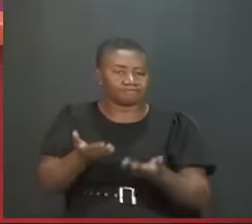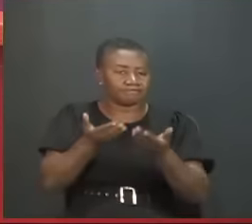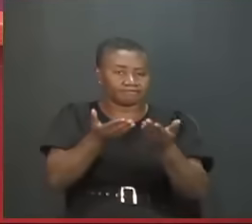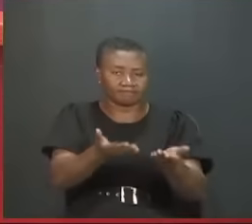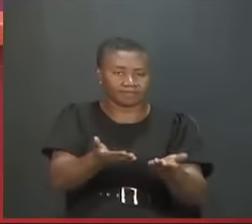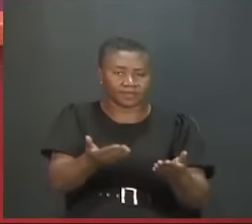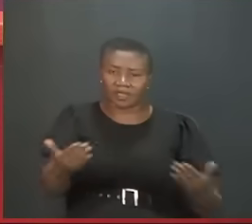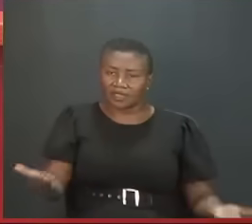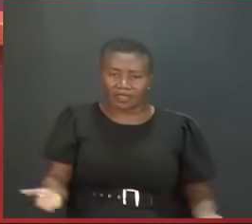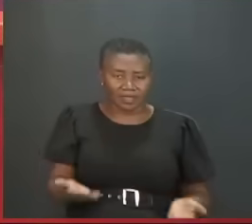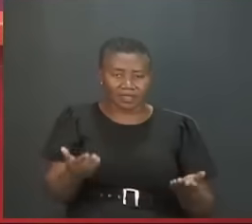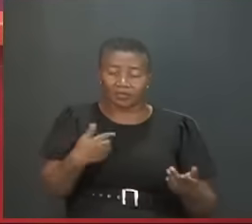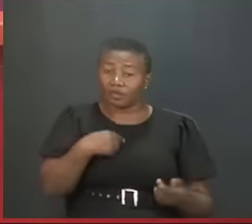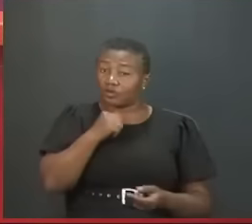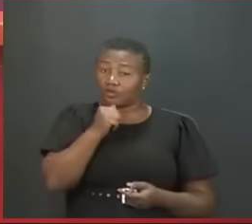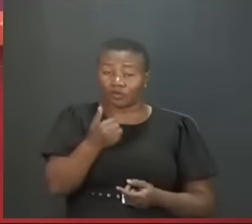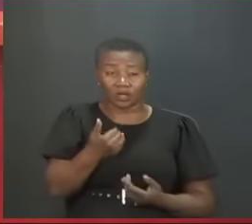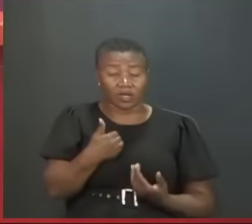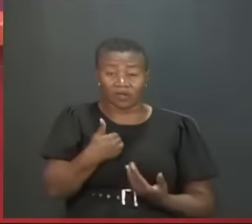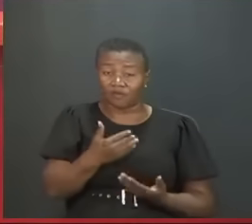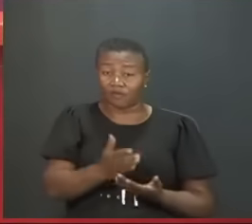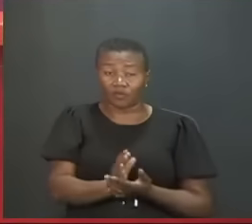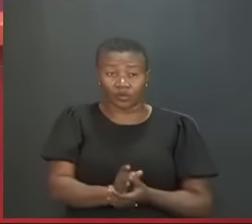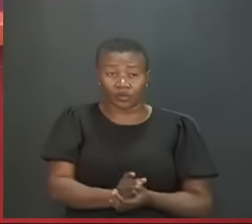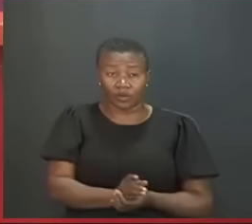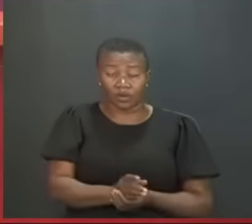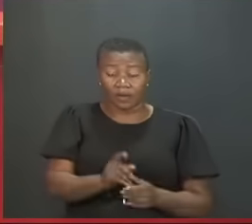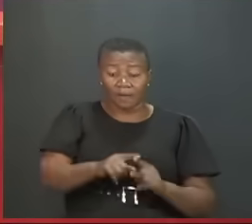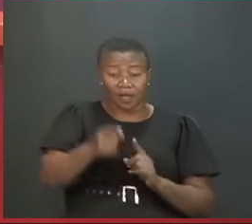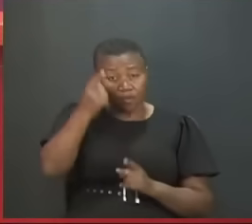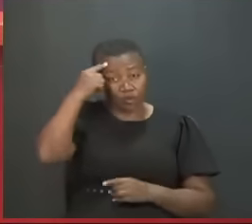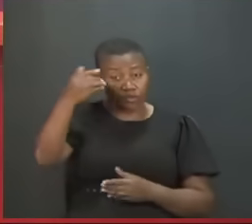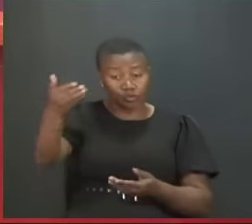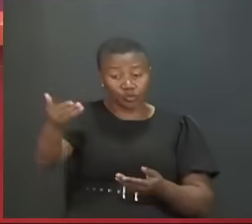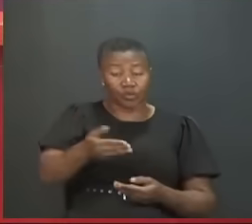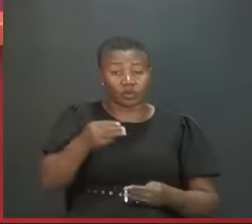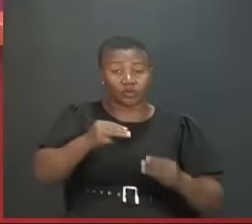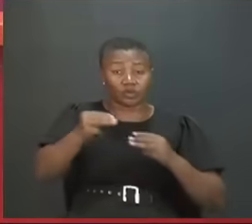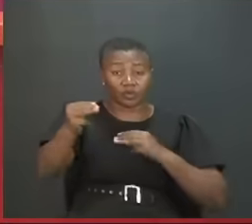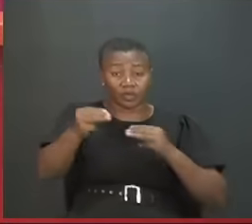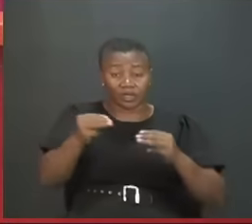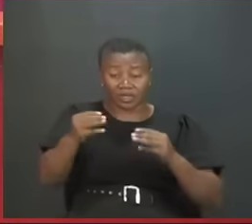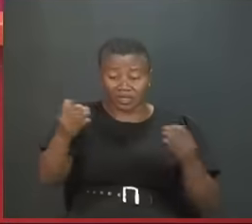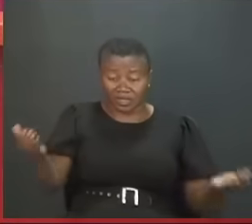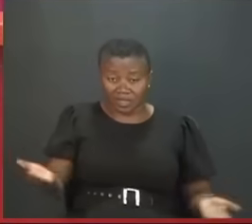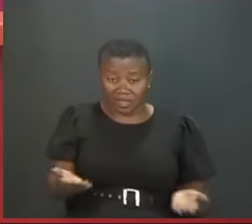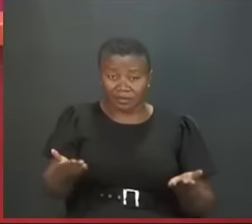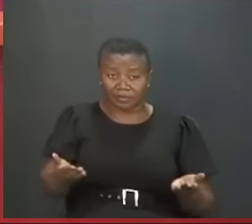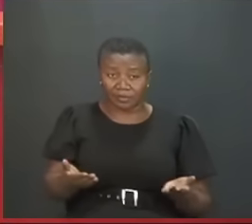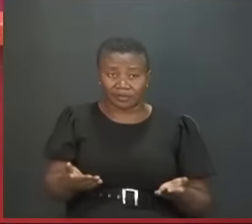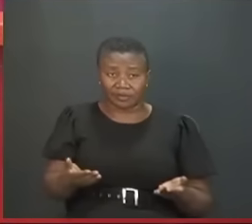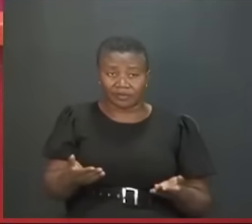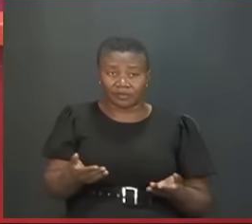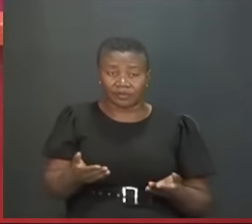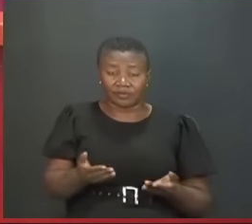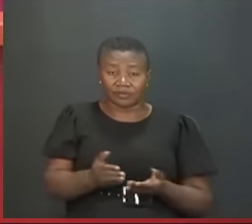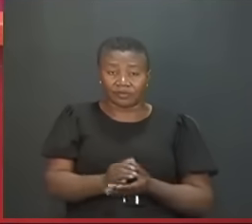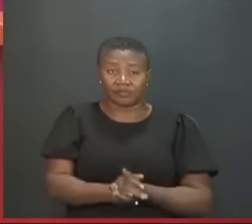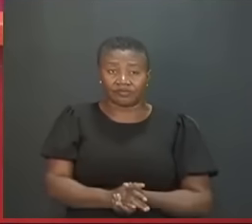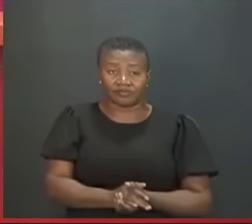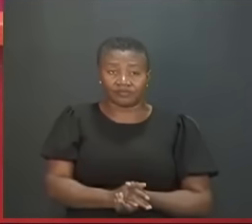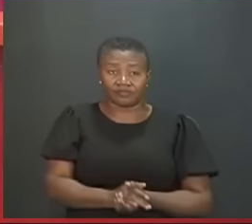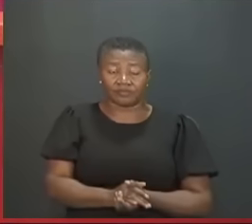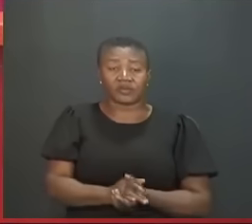the House. But because you brought the matter to the fore in plenary session,